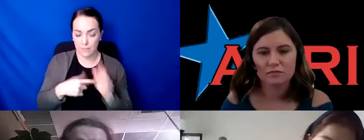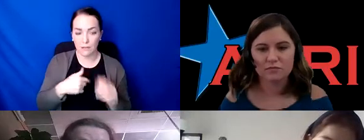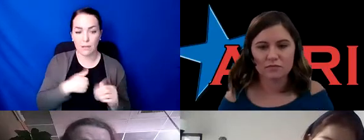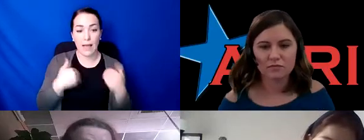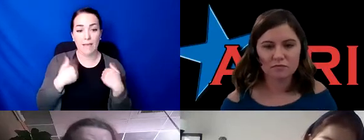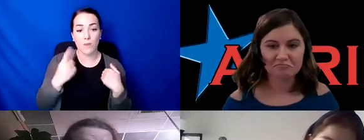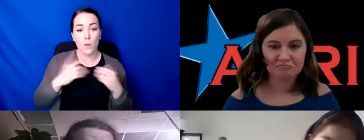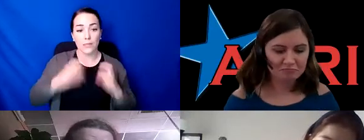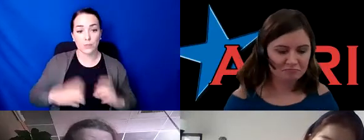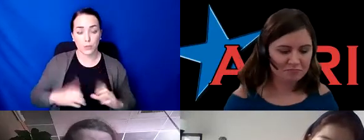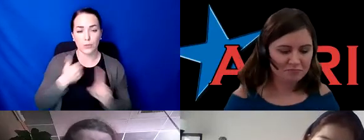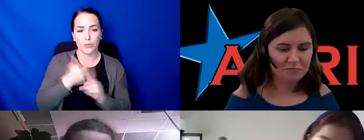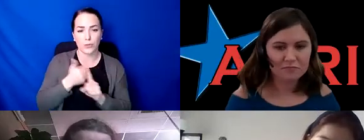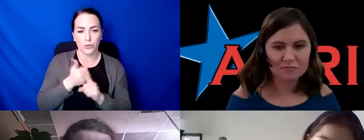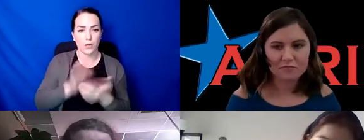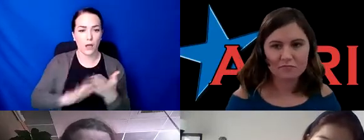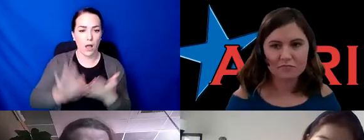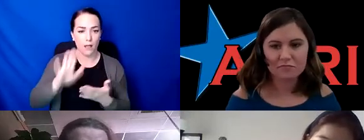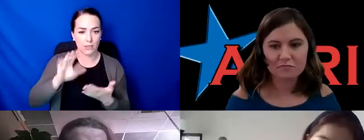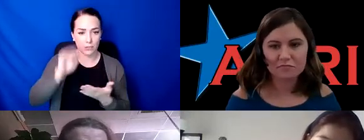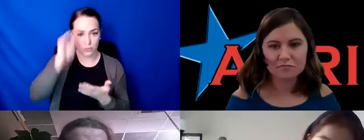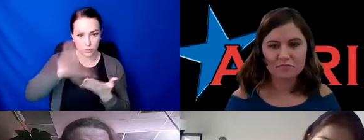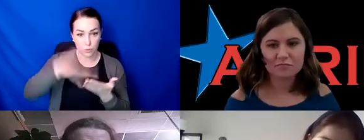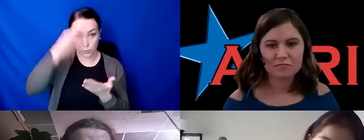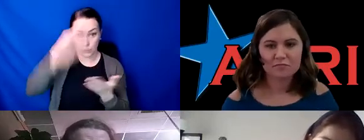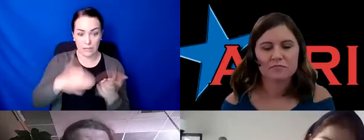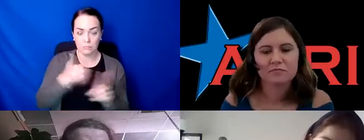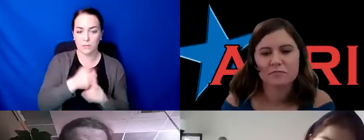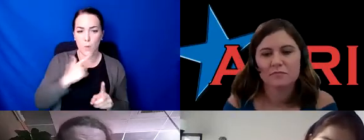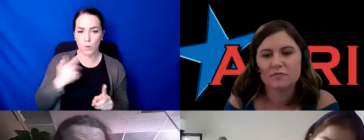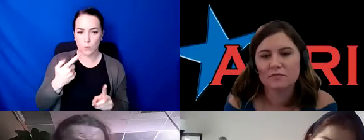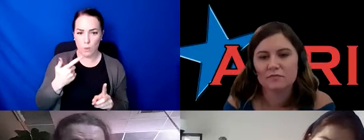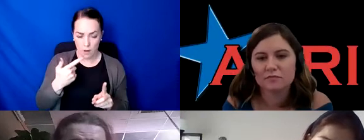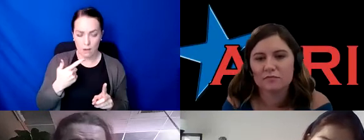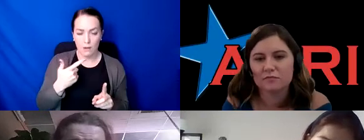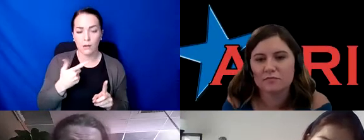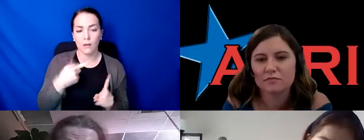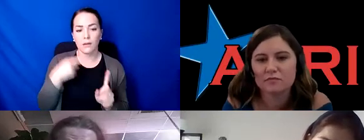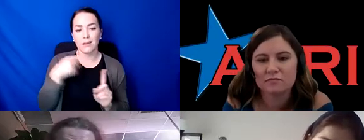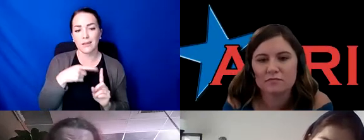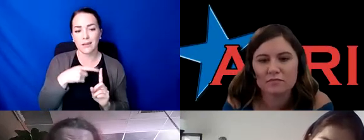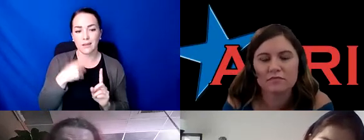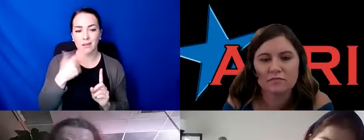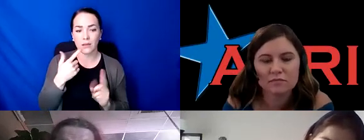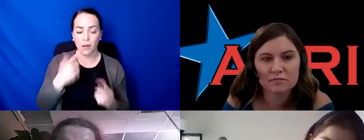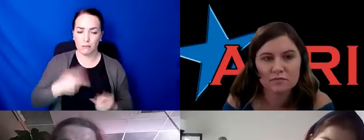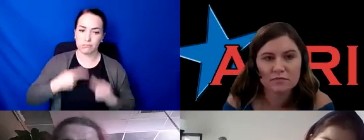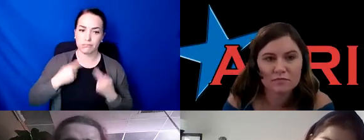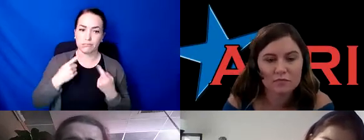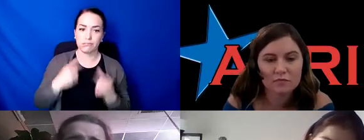who is a college student. He's 21 years old, and he had a really hard time with